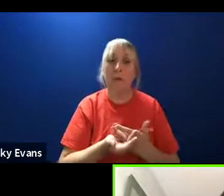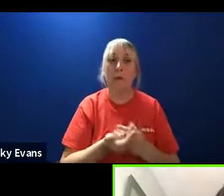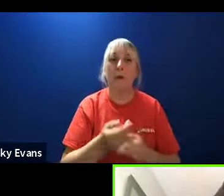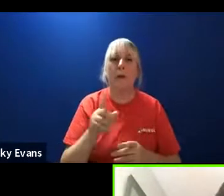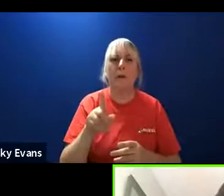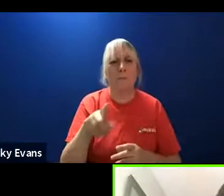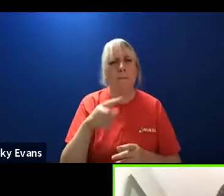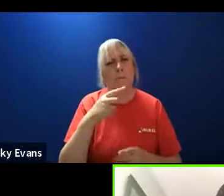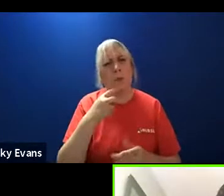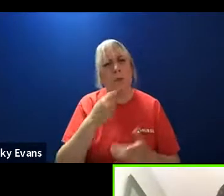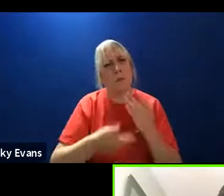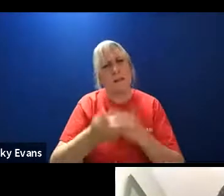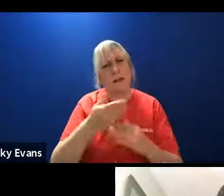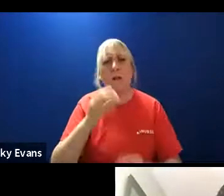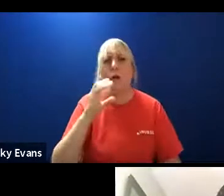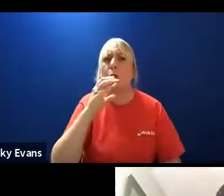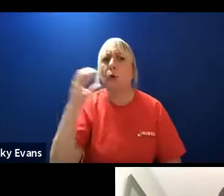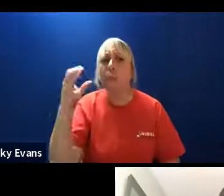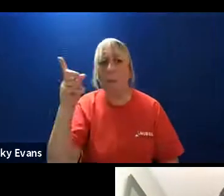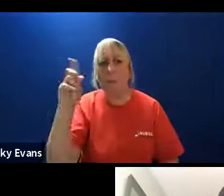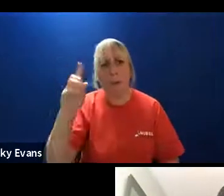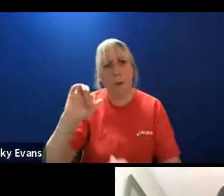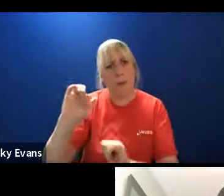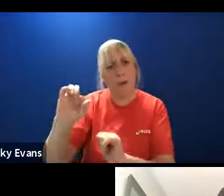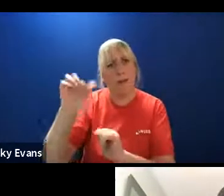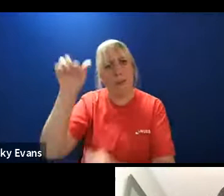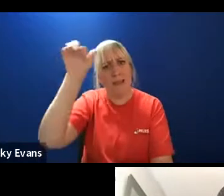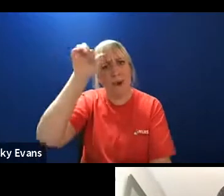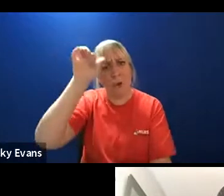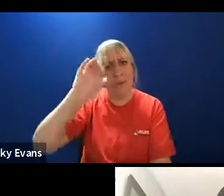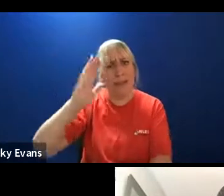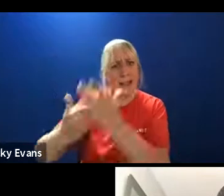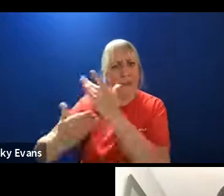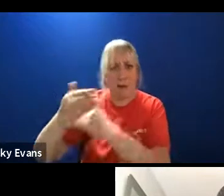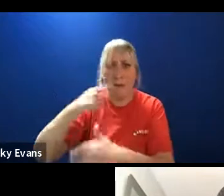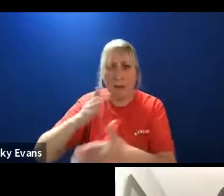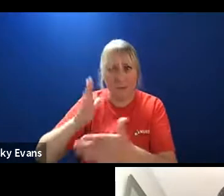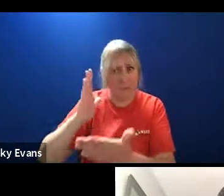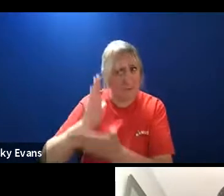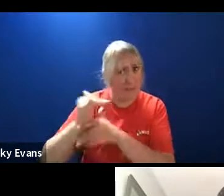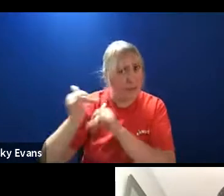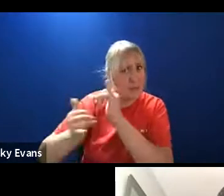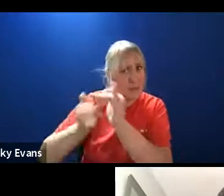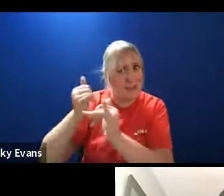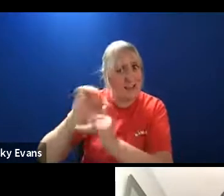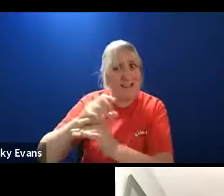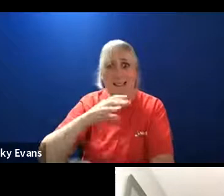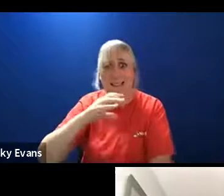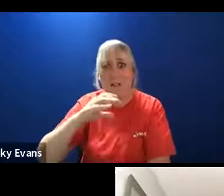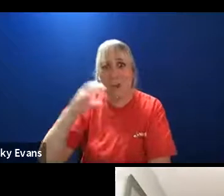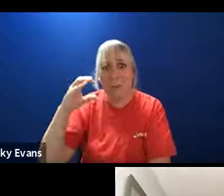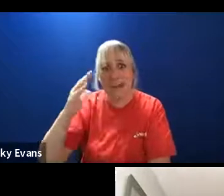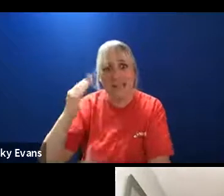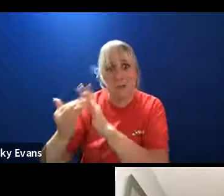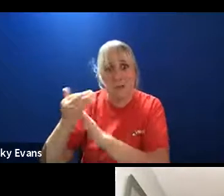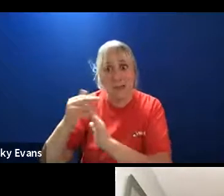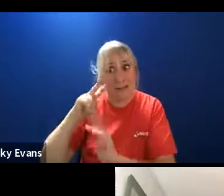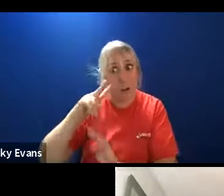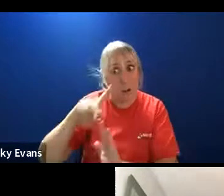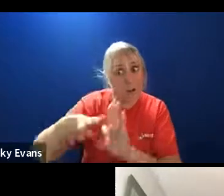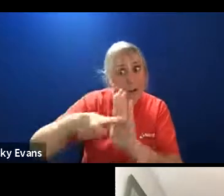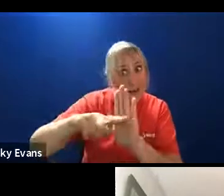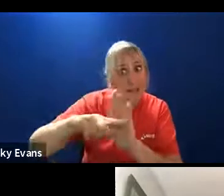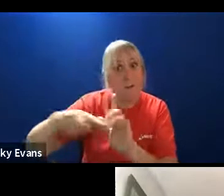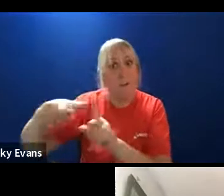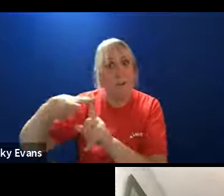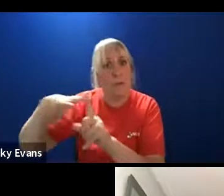their history from a very young age, is it a truly critical history? Does it look at both the negatives and the positives,